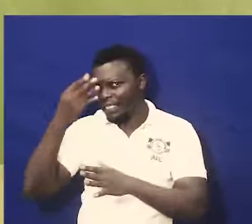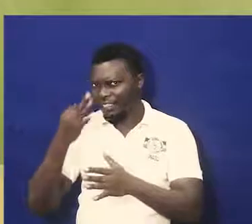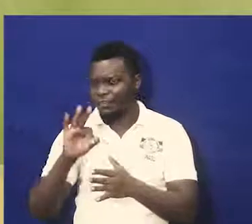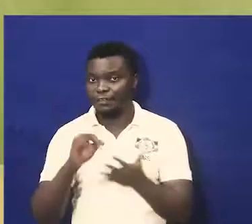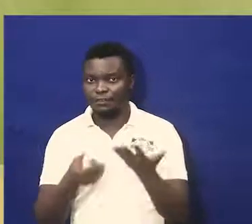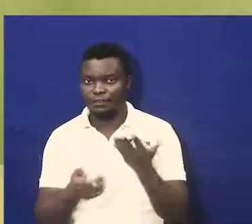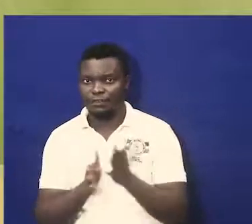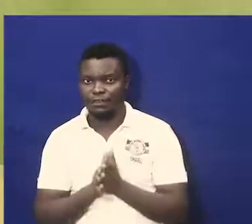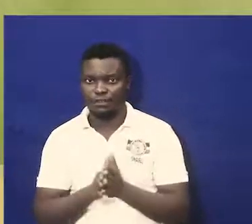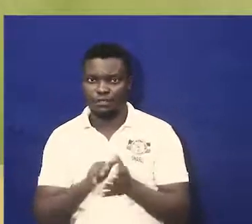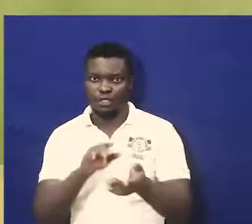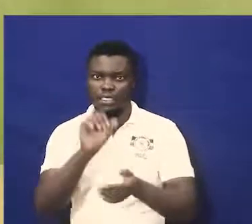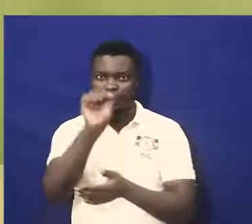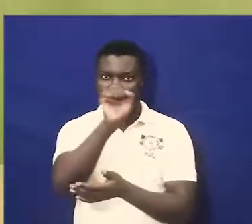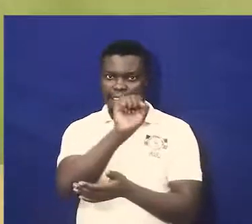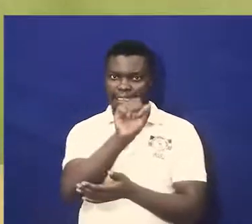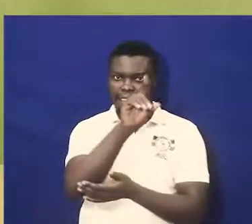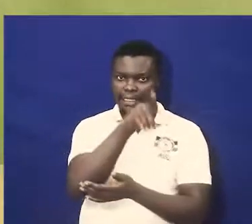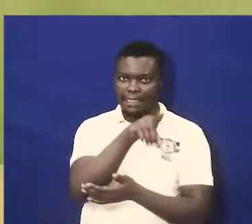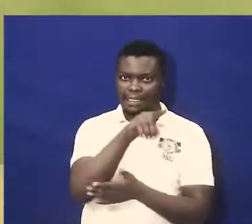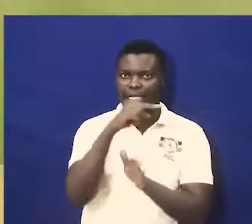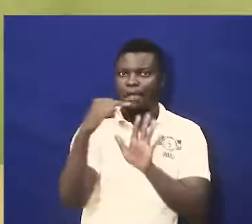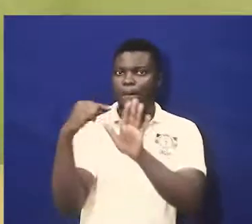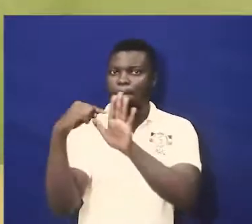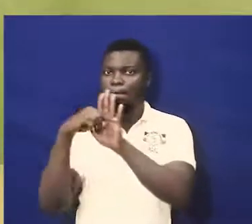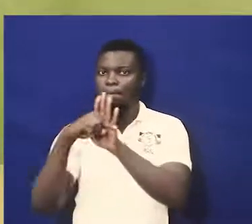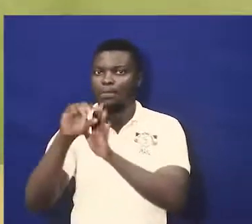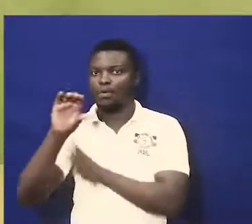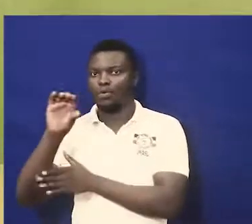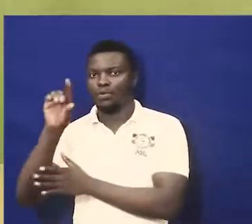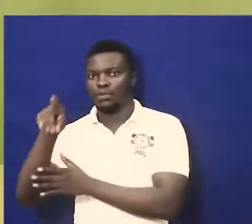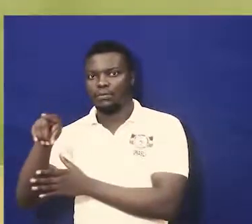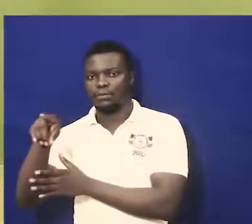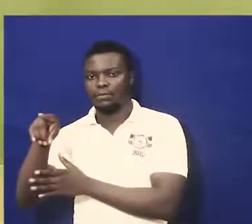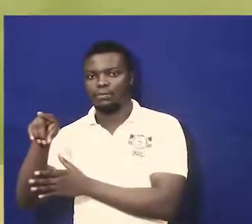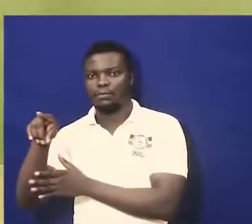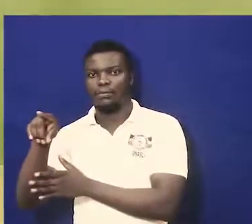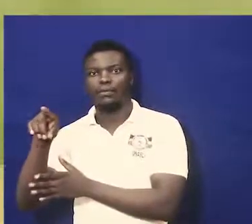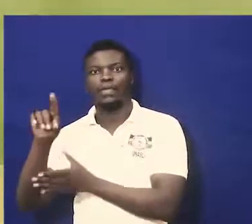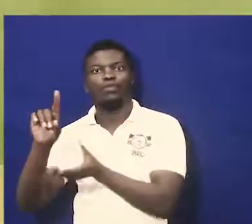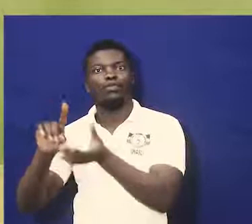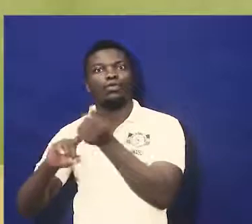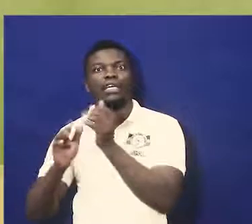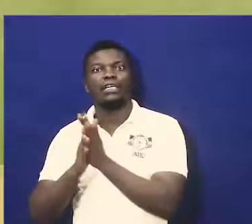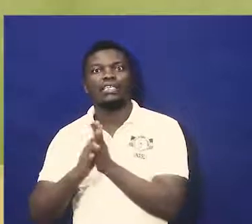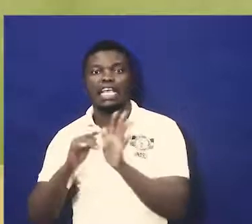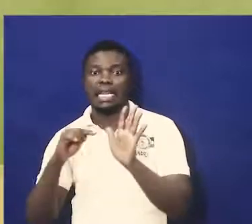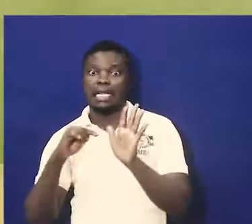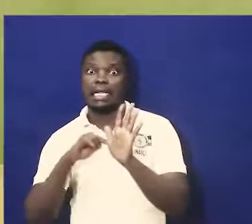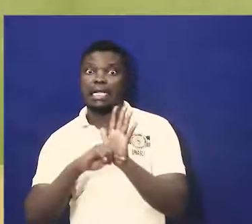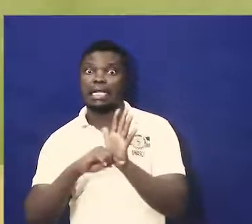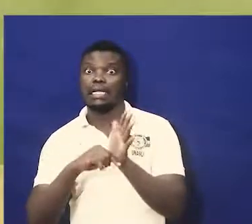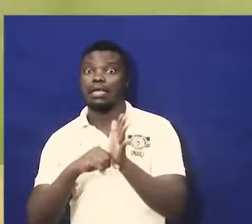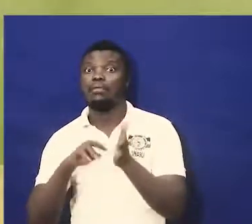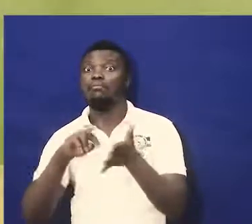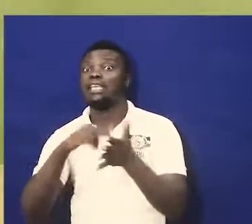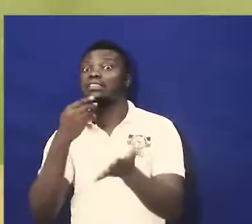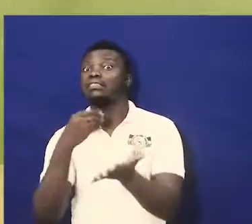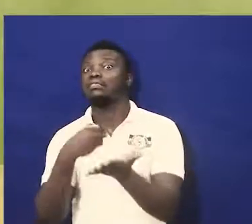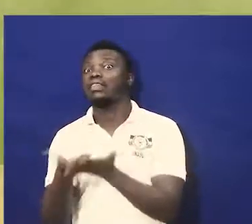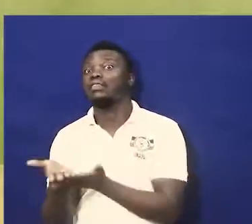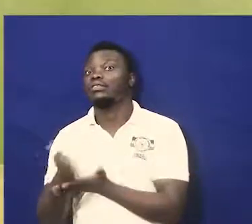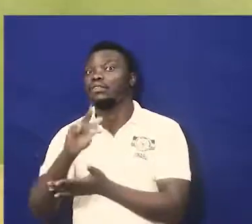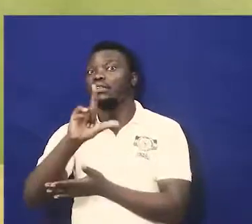get selling price minus cost price and you get a negative number, then it is